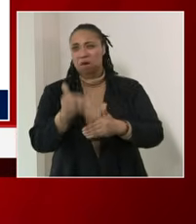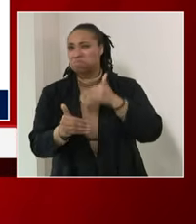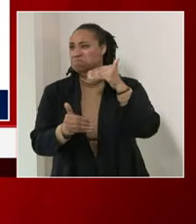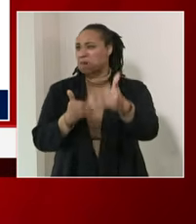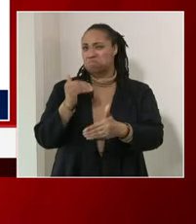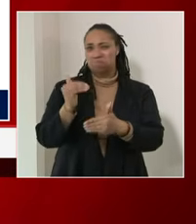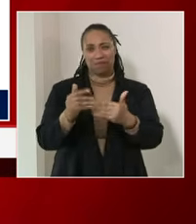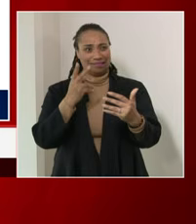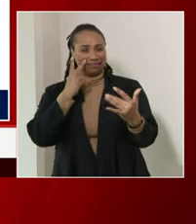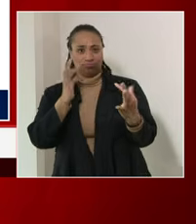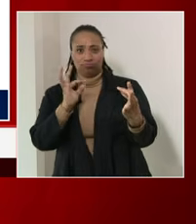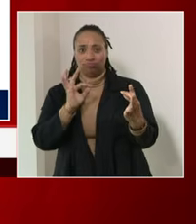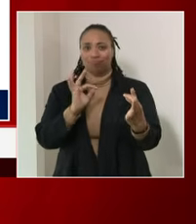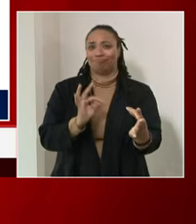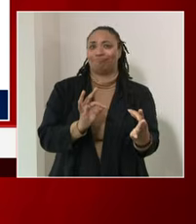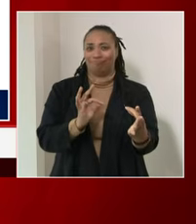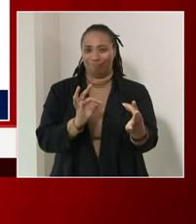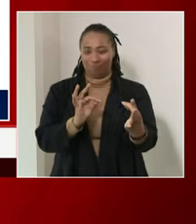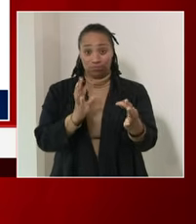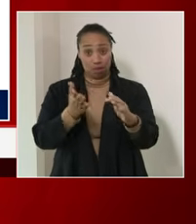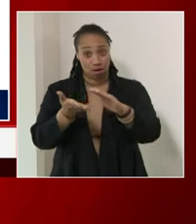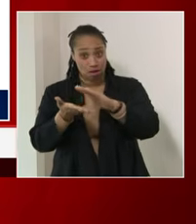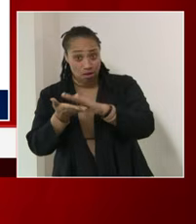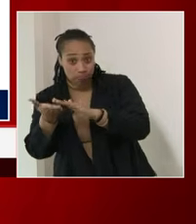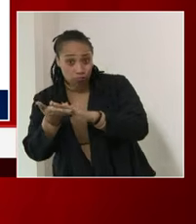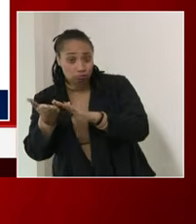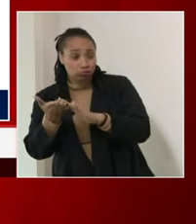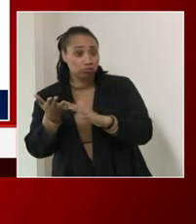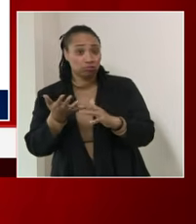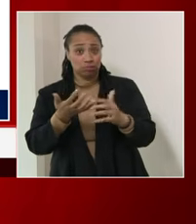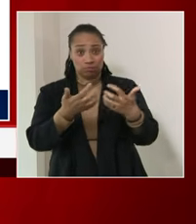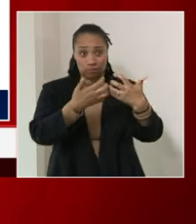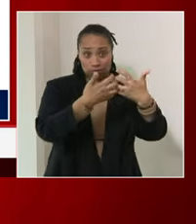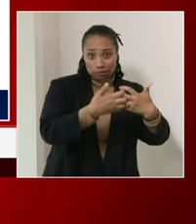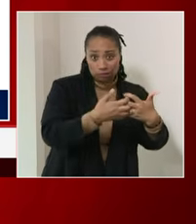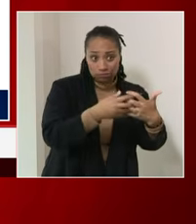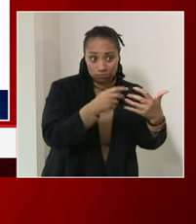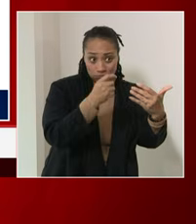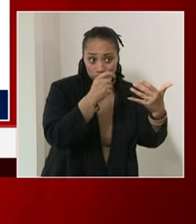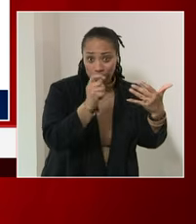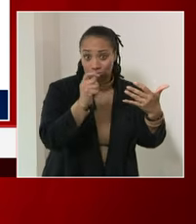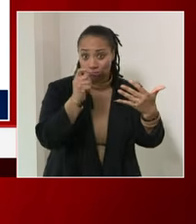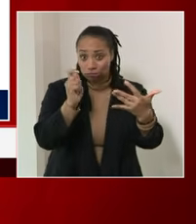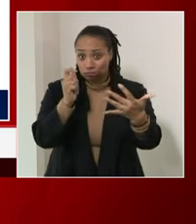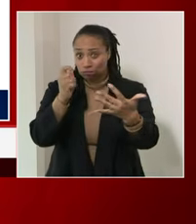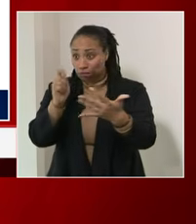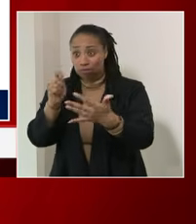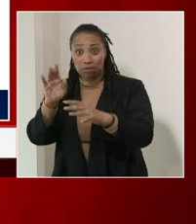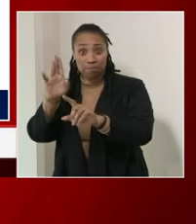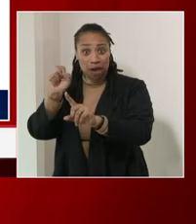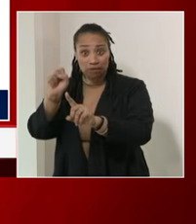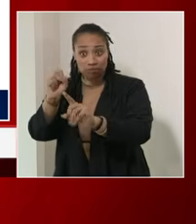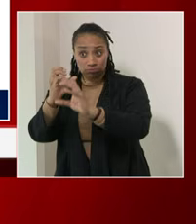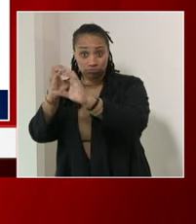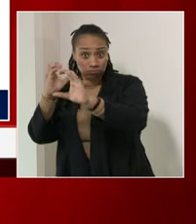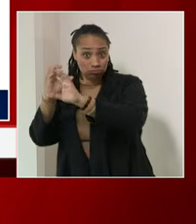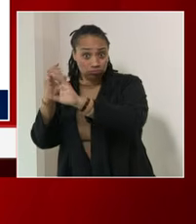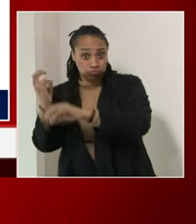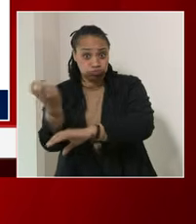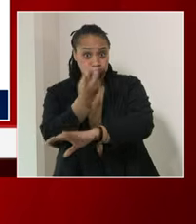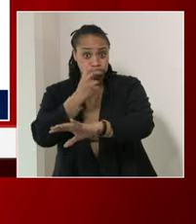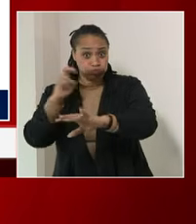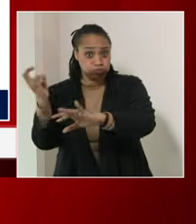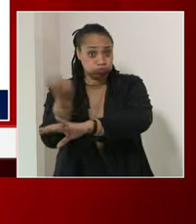roads that have significant bus service and are heavy commercial corridors. We've added a number